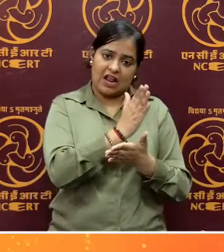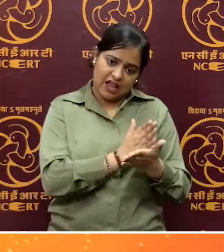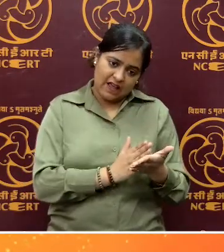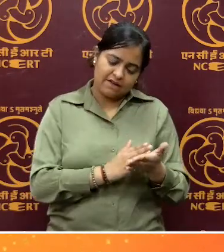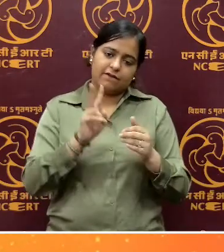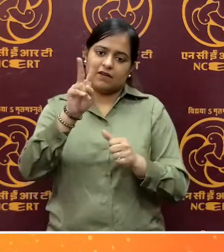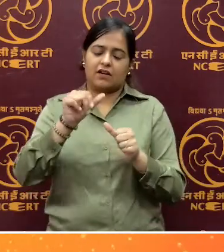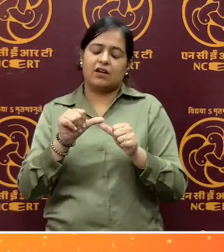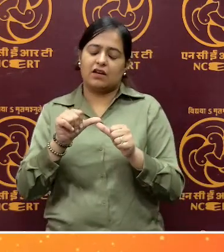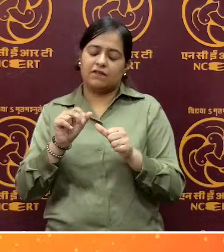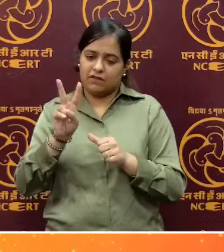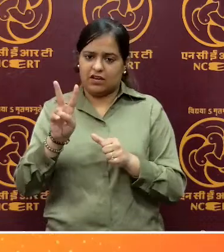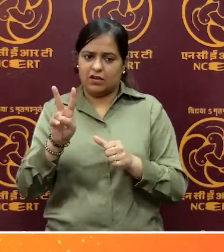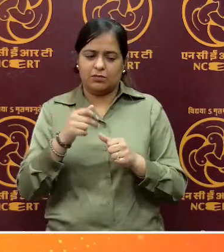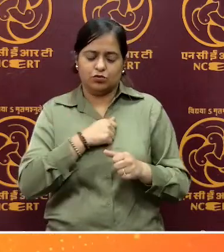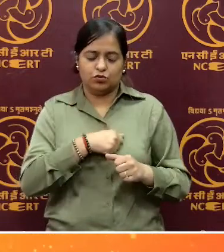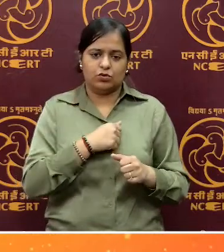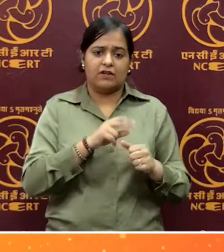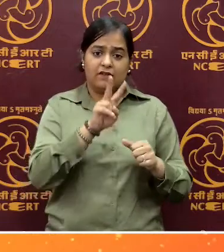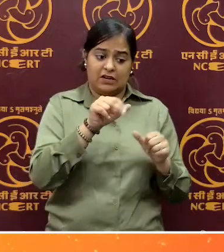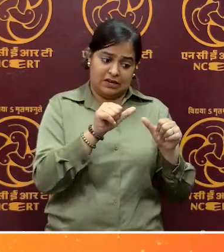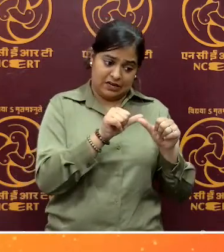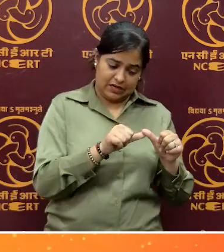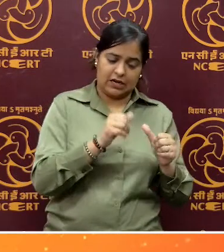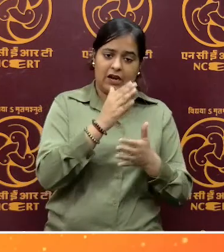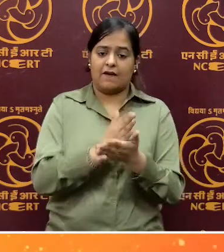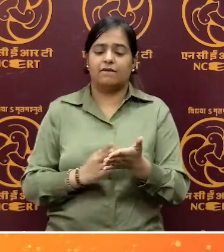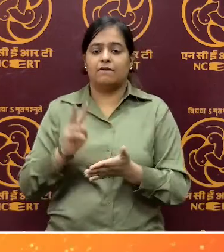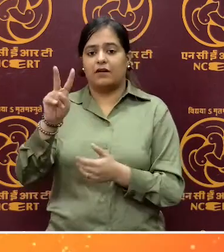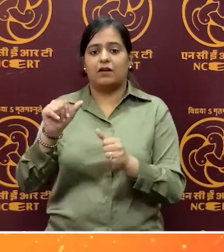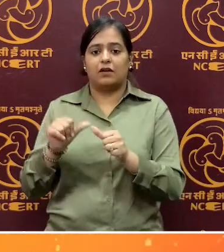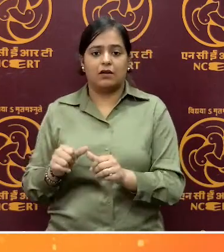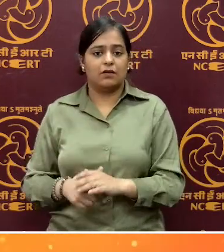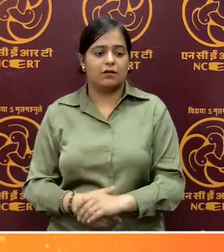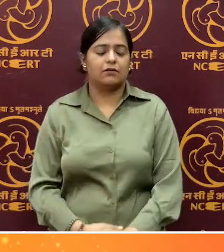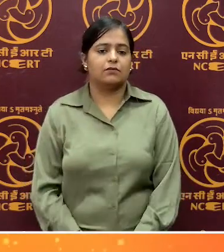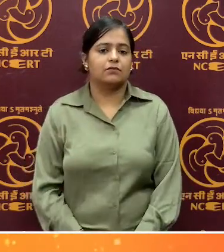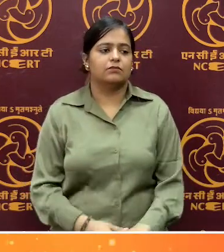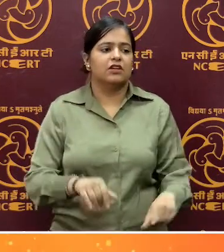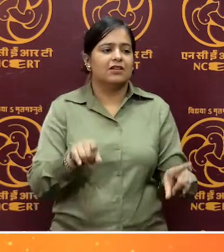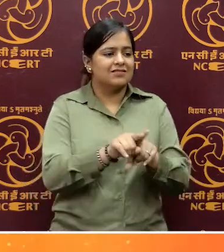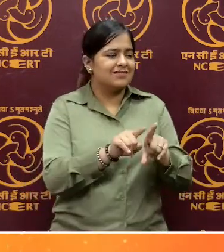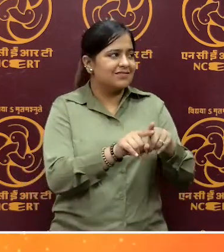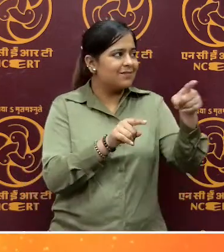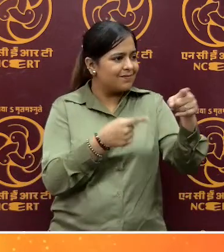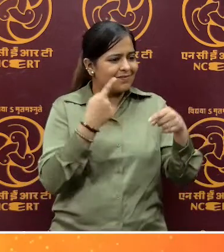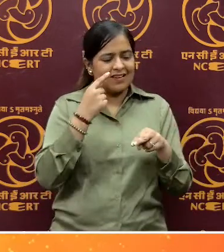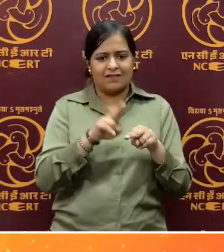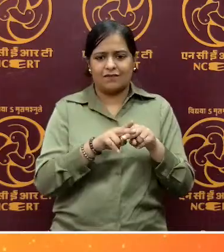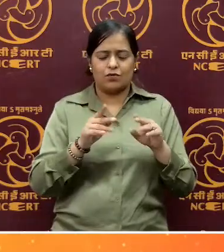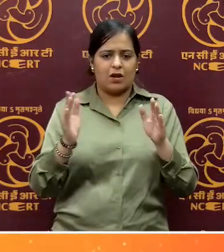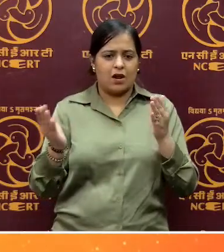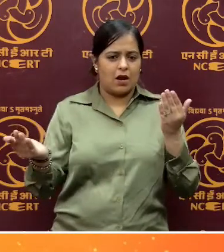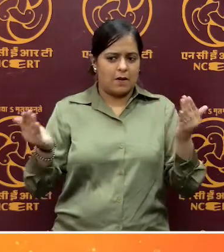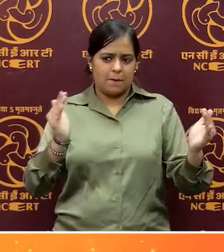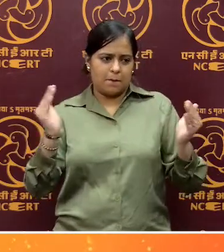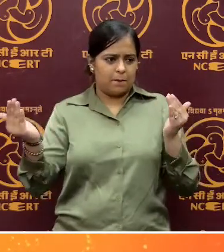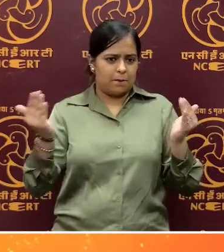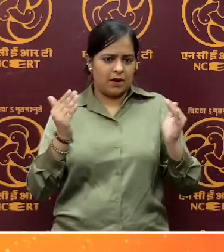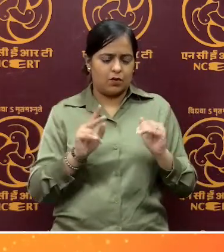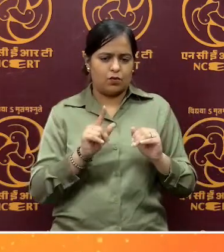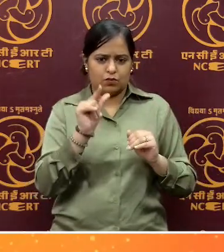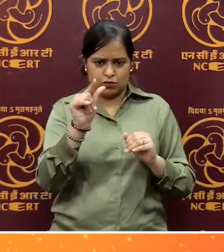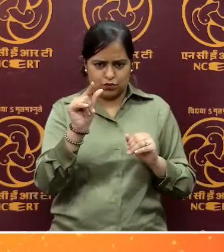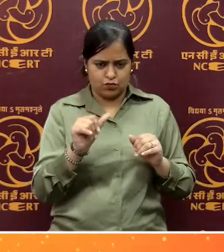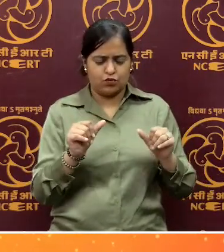A. Vector V is half the vector A. Likewise, if you compare U and A,